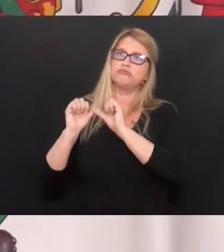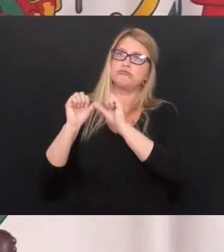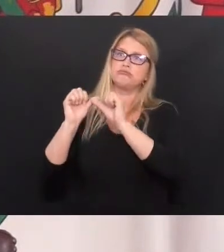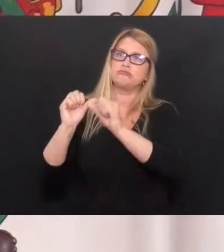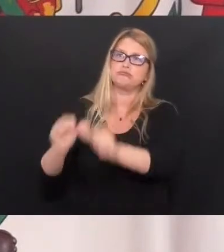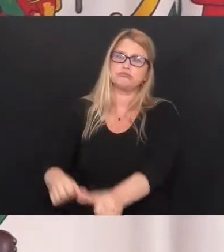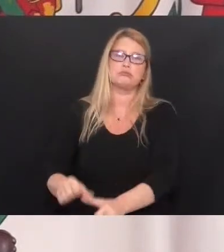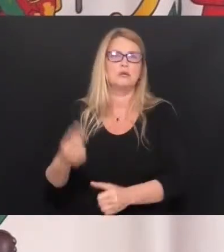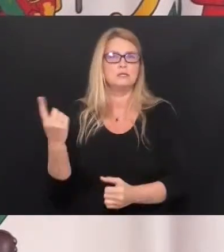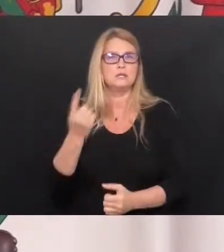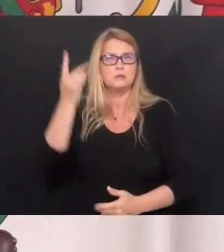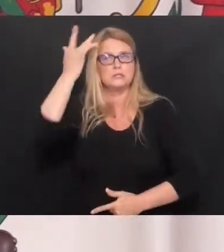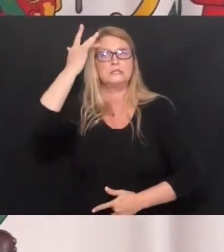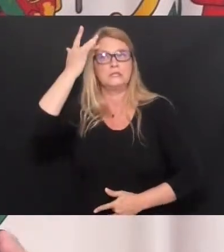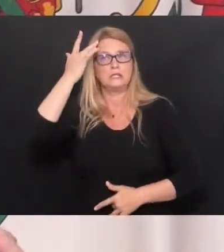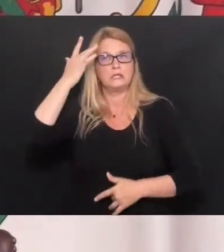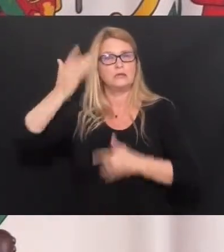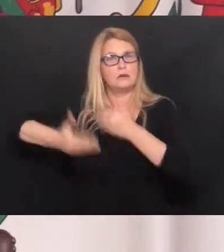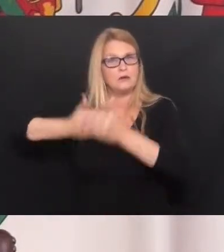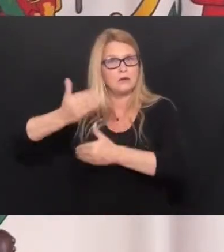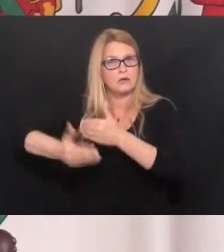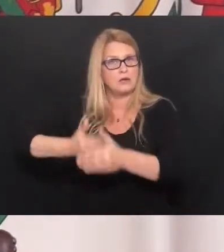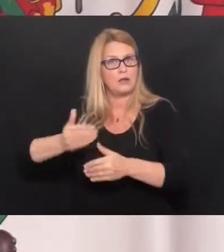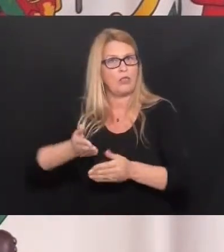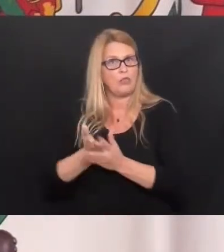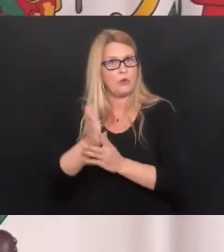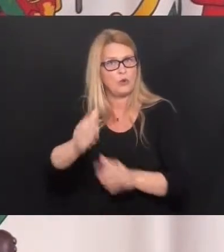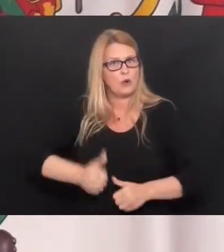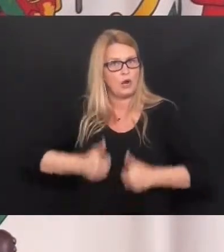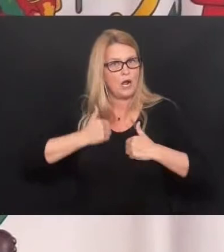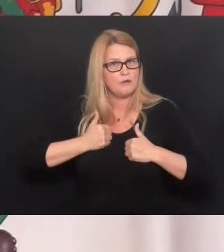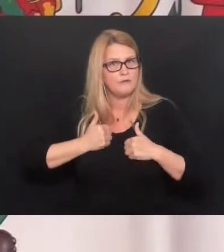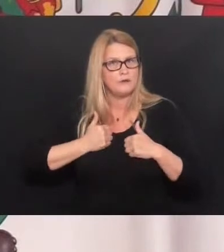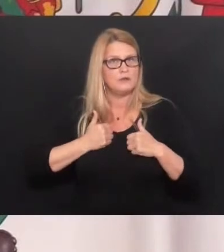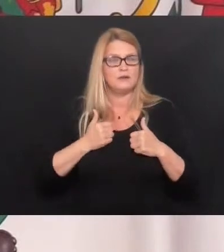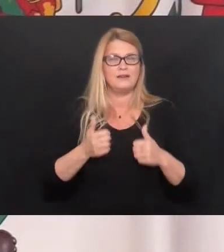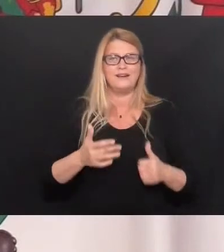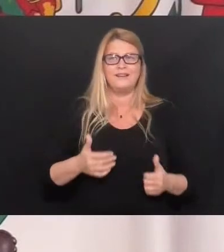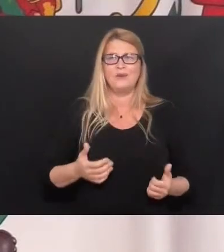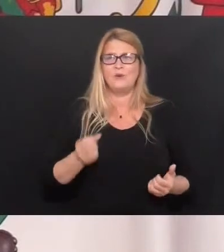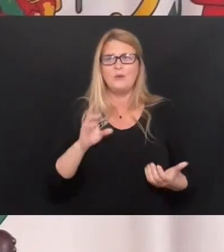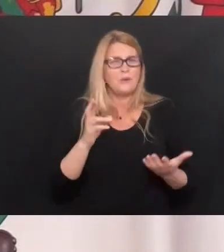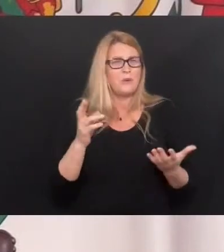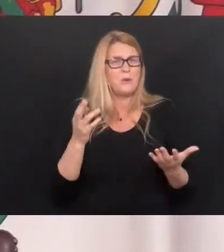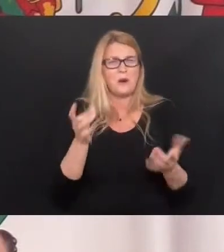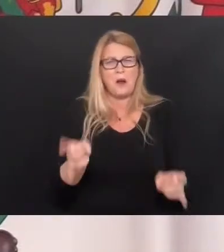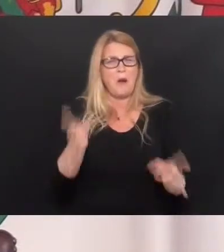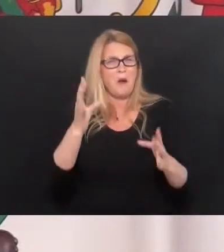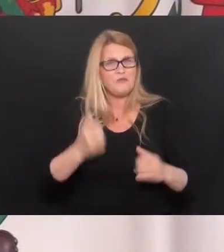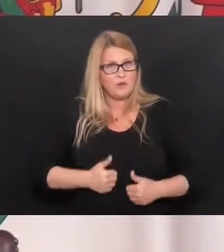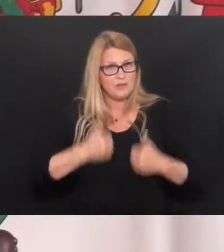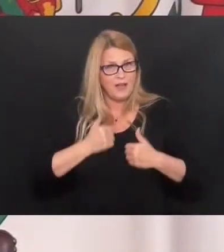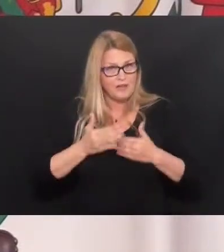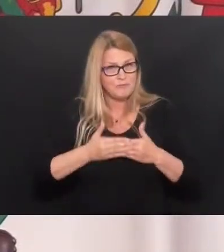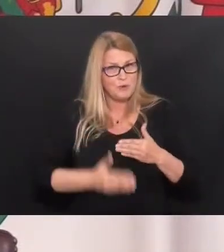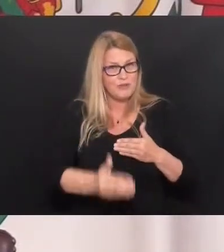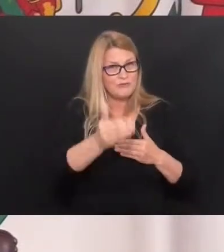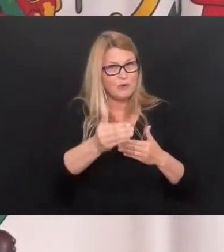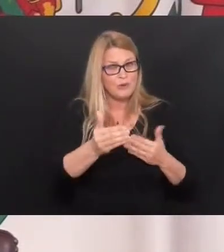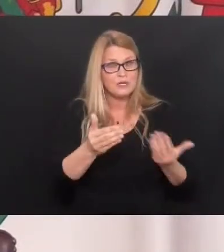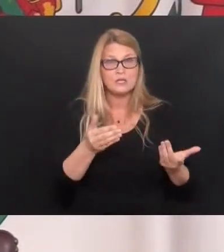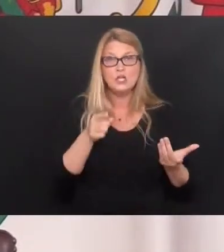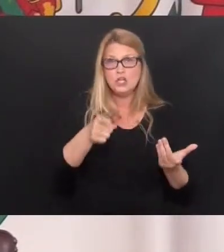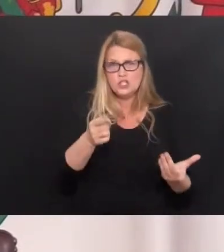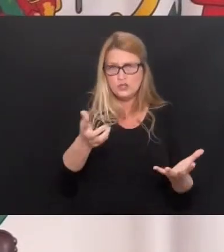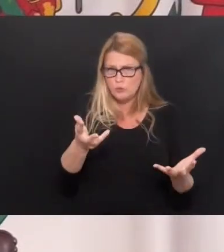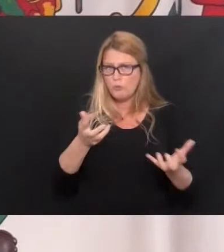life short or gave you some terrible life going forward? Would you want to